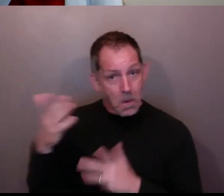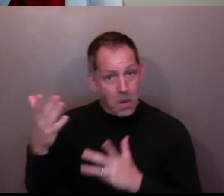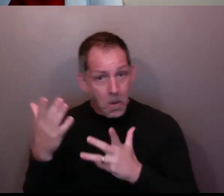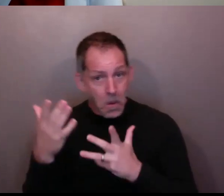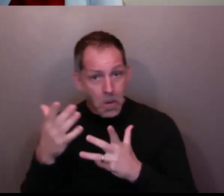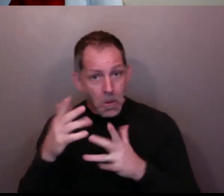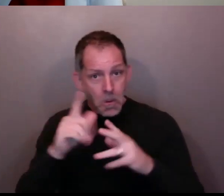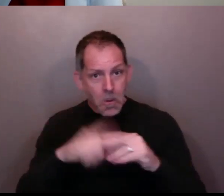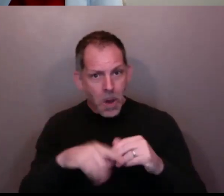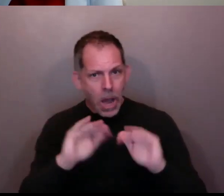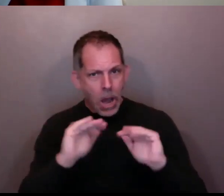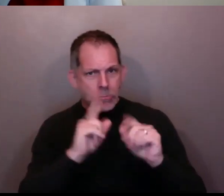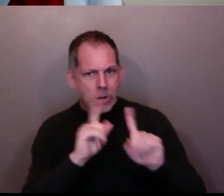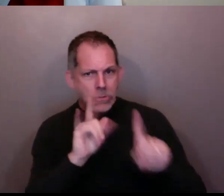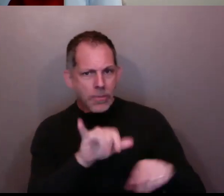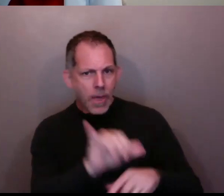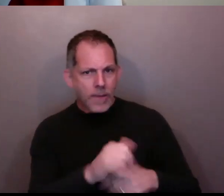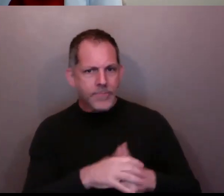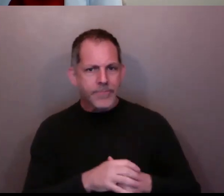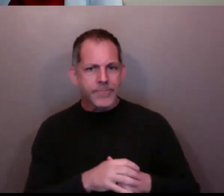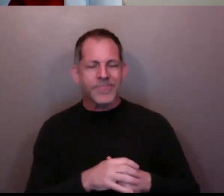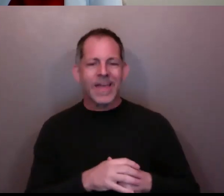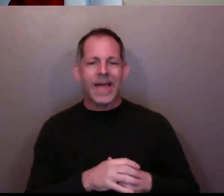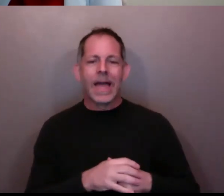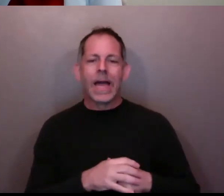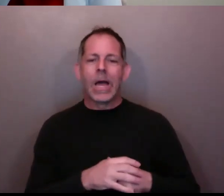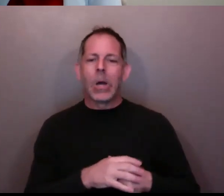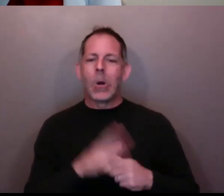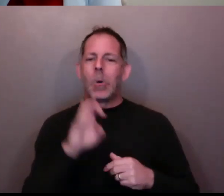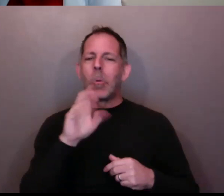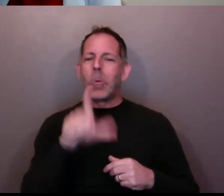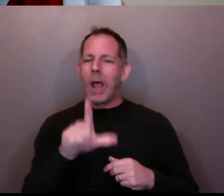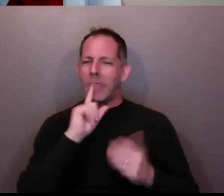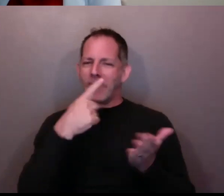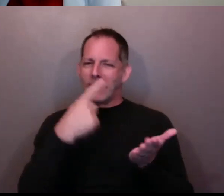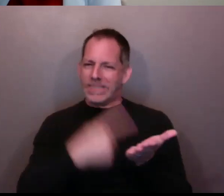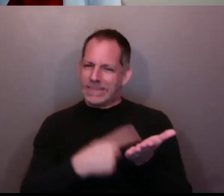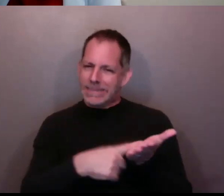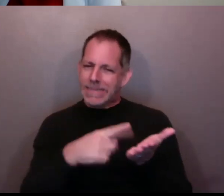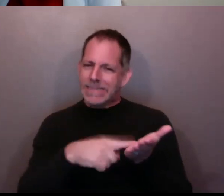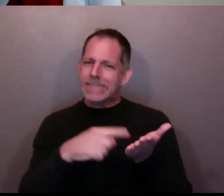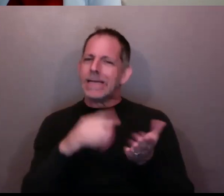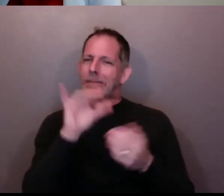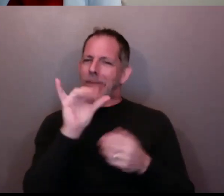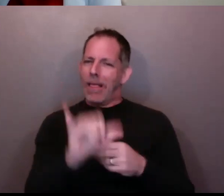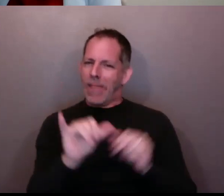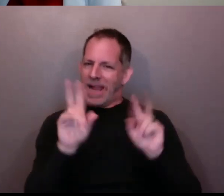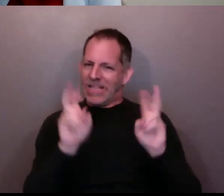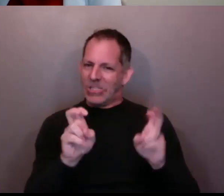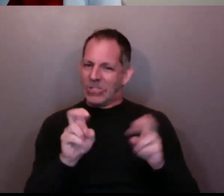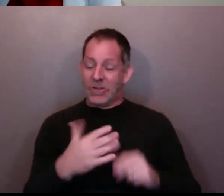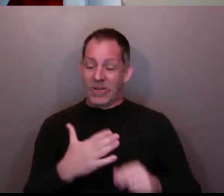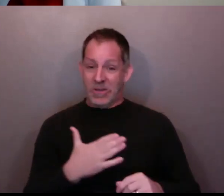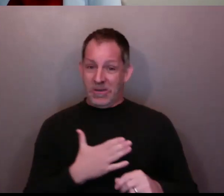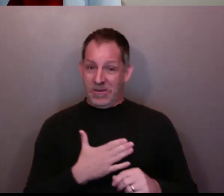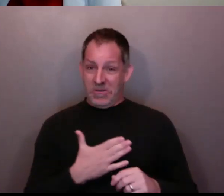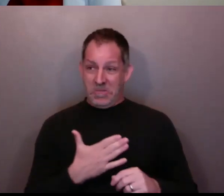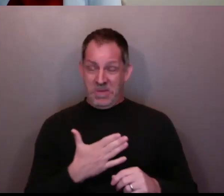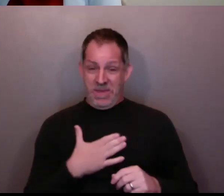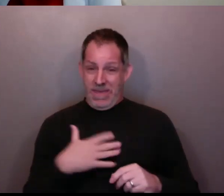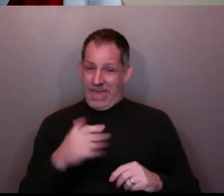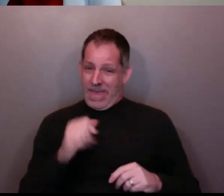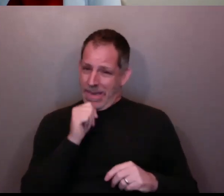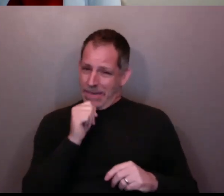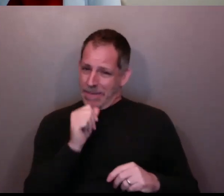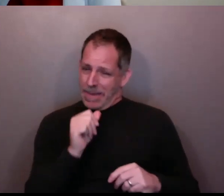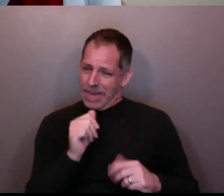I think we'll have to discuss that. My understanding of the is that